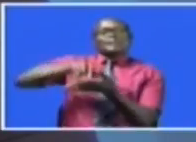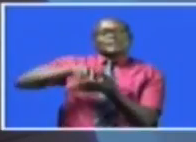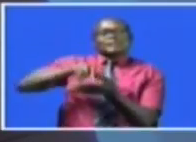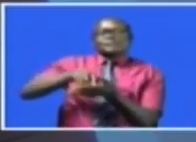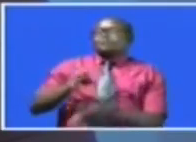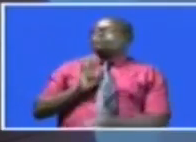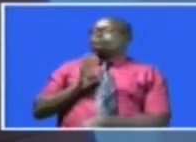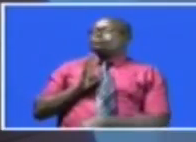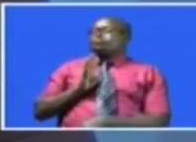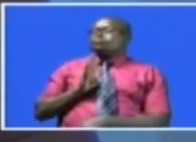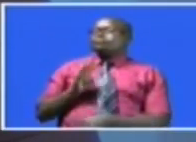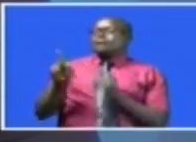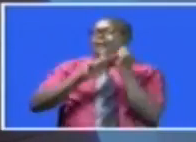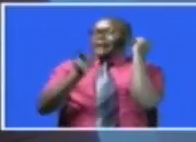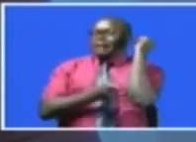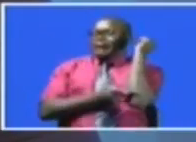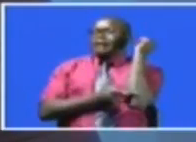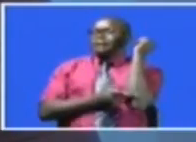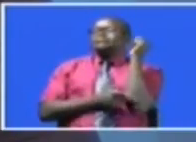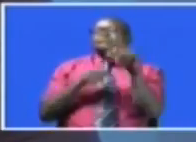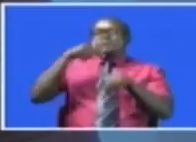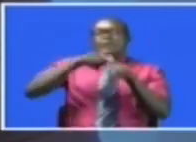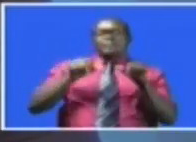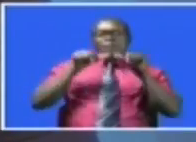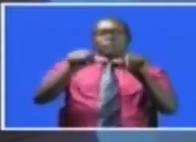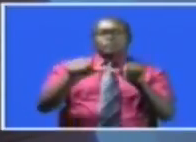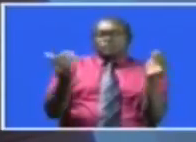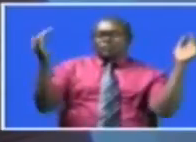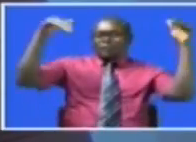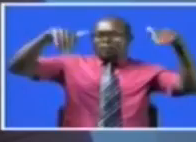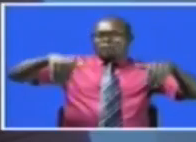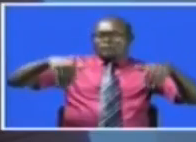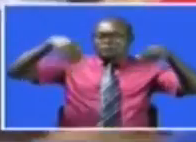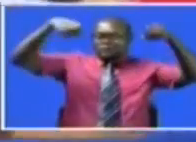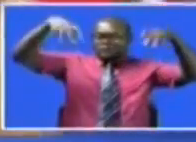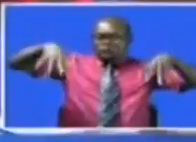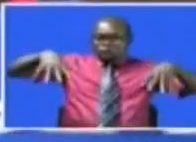He spoke to Murimi Mwangi in Kirinyaga on the sidelines of the ongoing devolution conference earlier today.